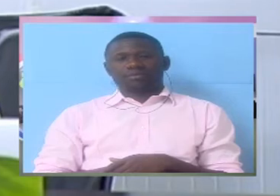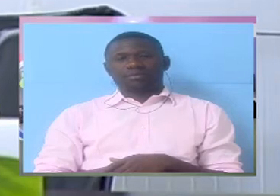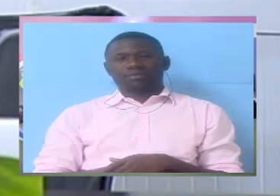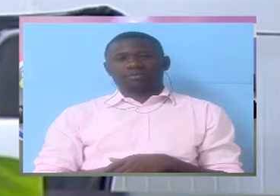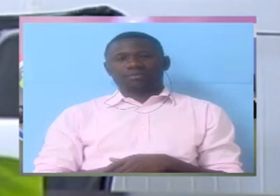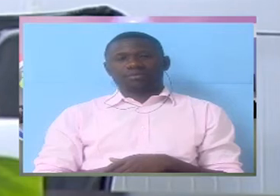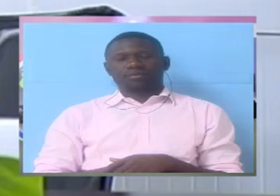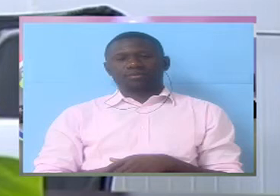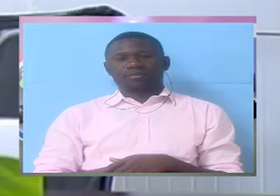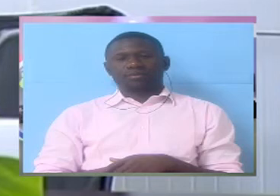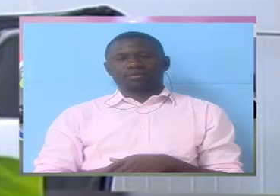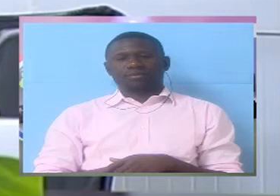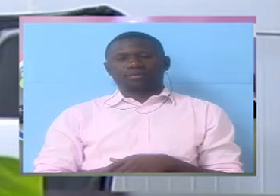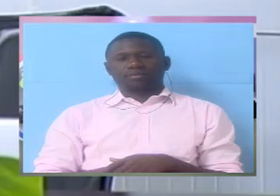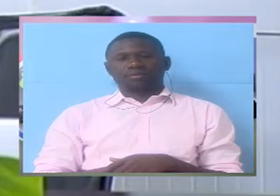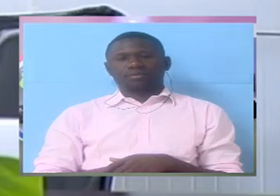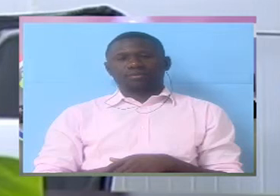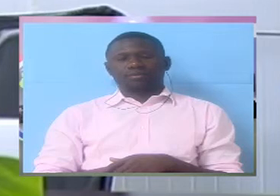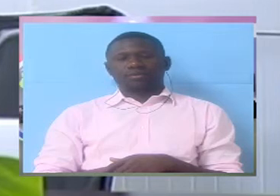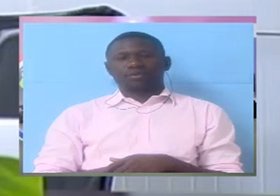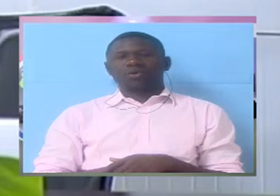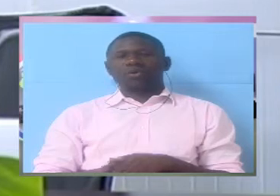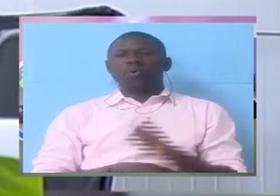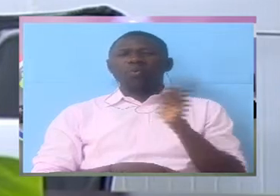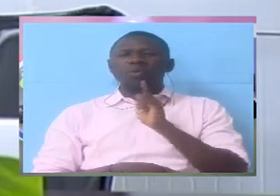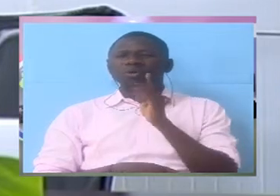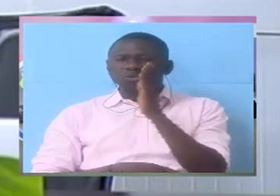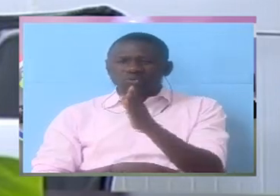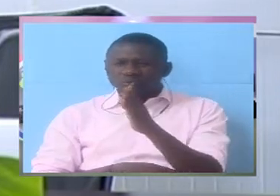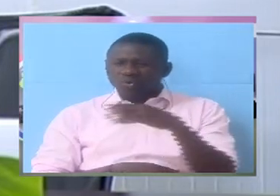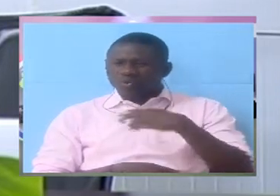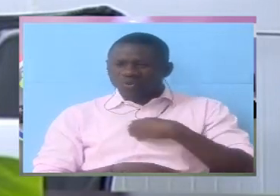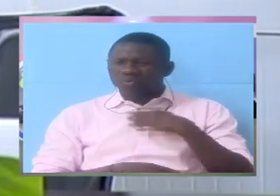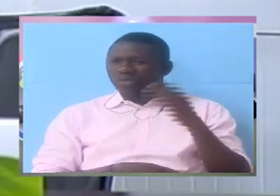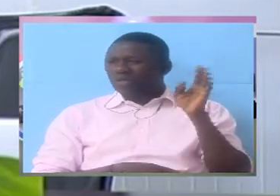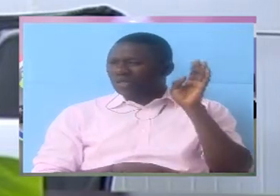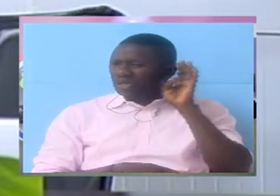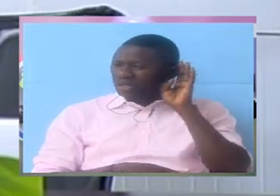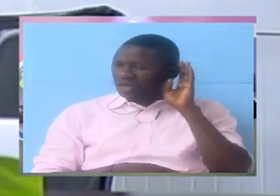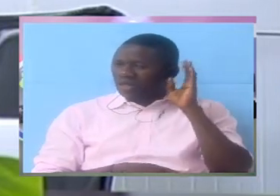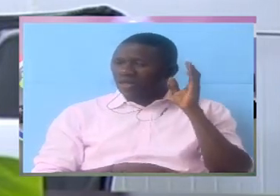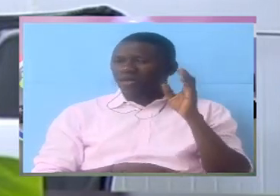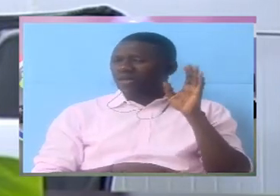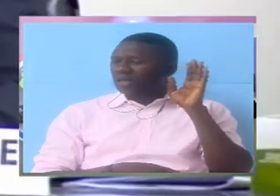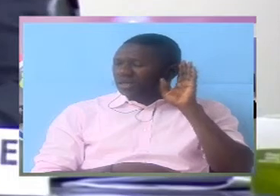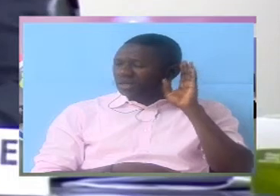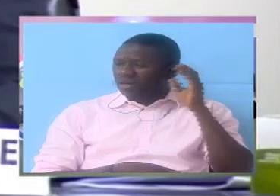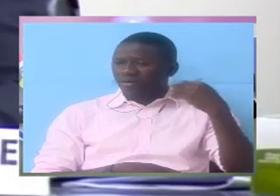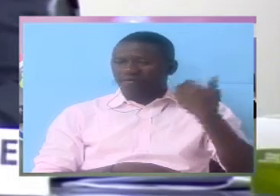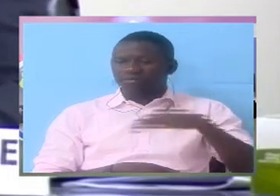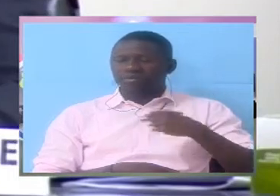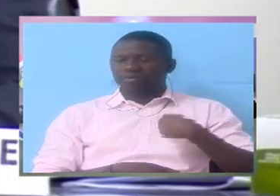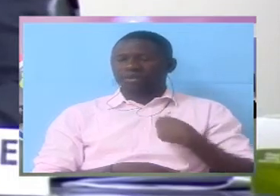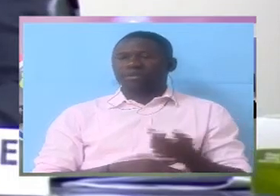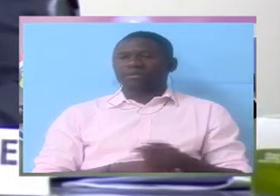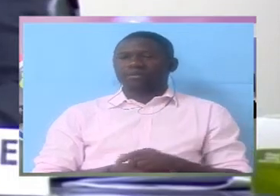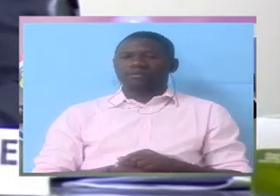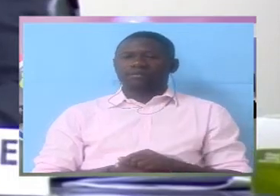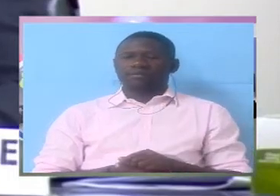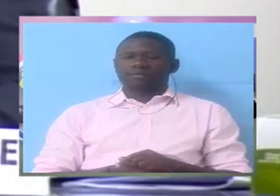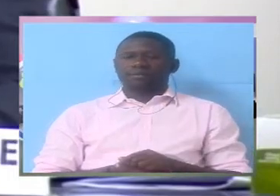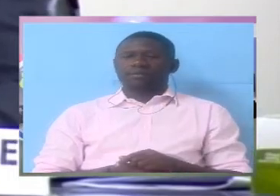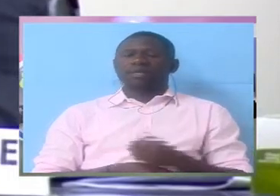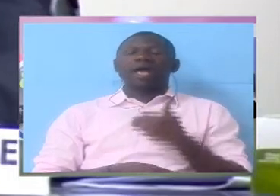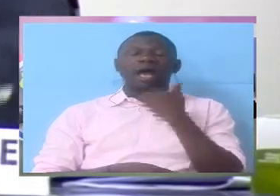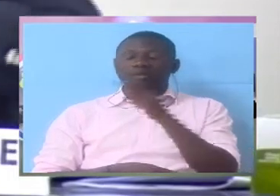What truth again you want to hear from me? Left to manya fasunjumale lambulo. What happened to Usman Liberia and Alpha Jalo?